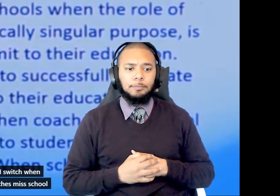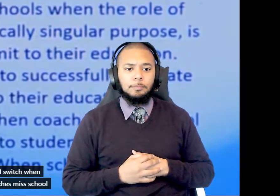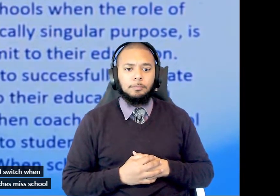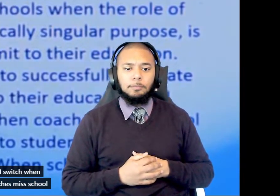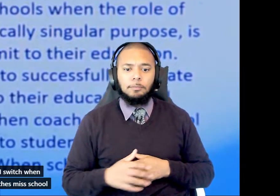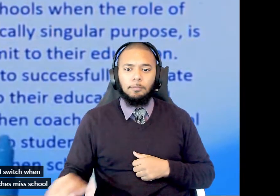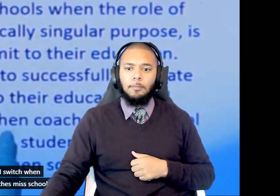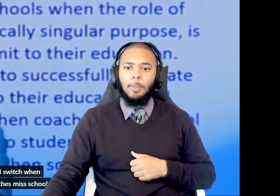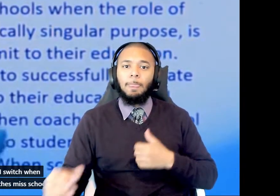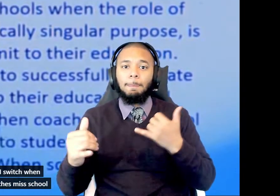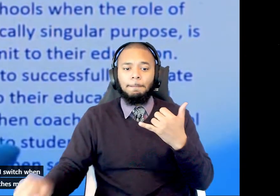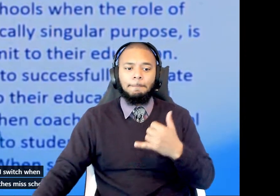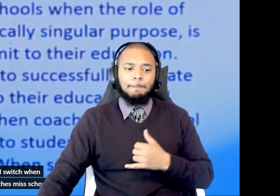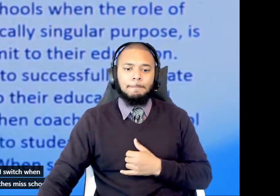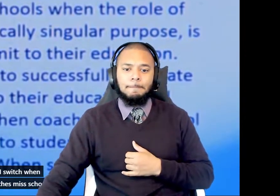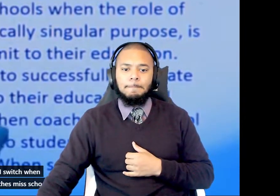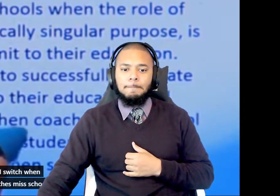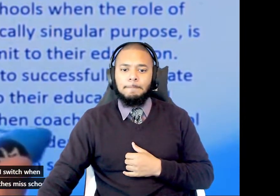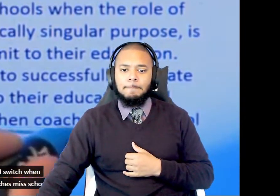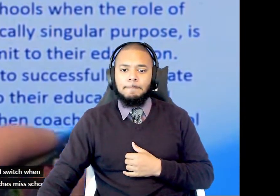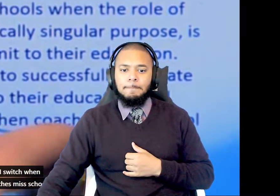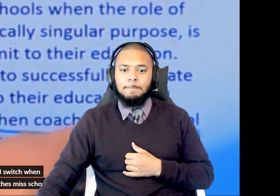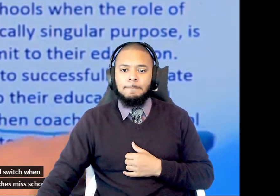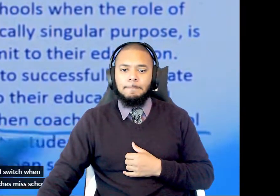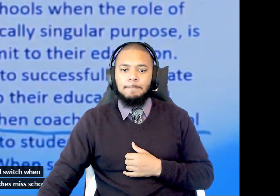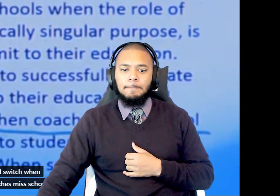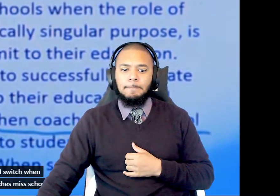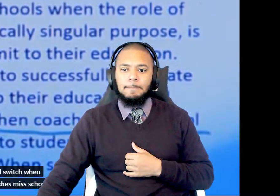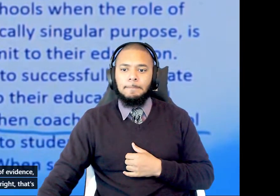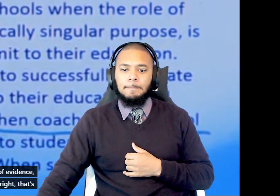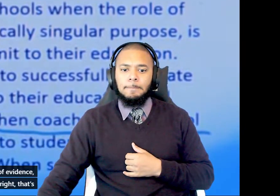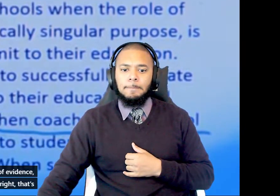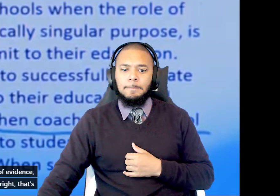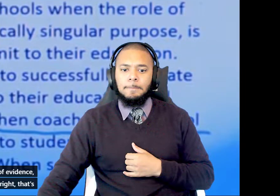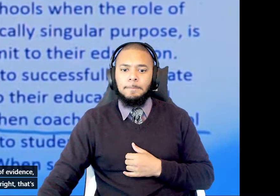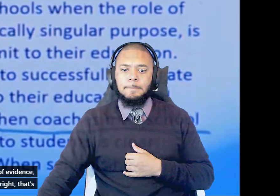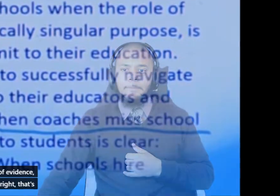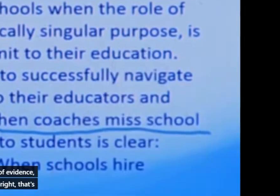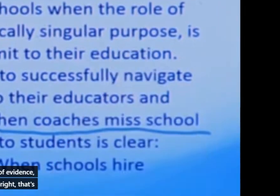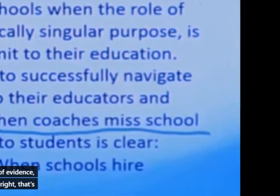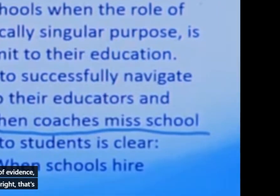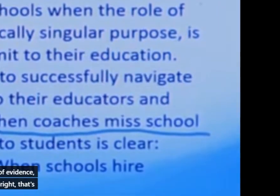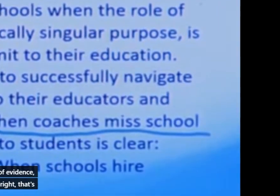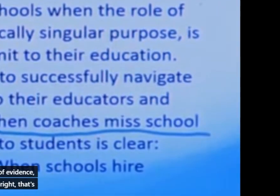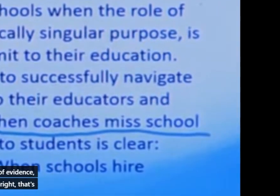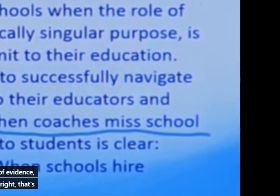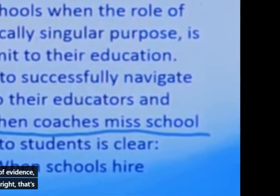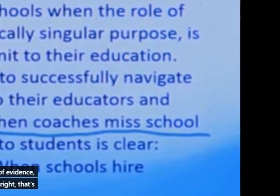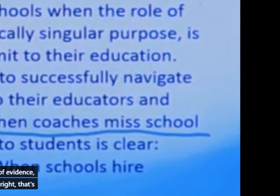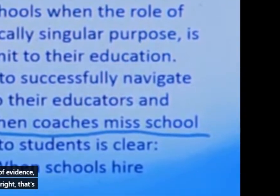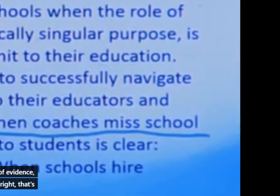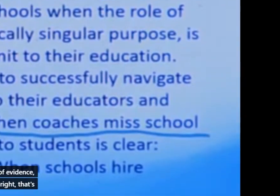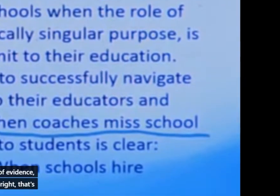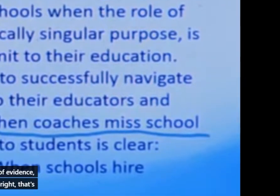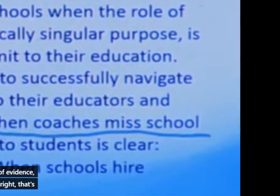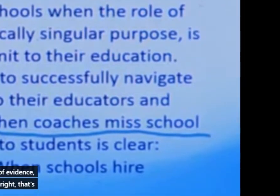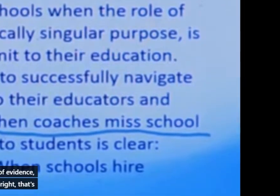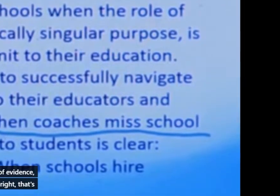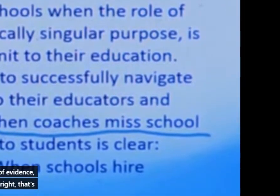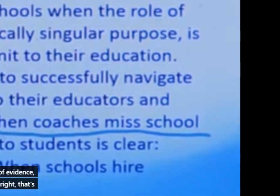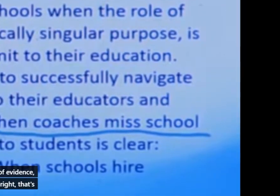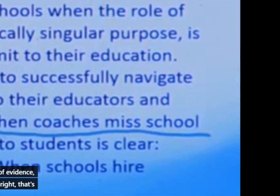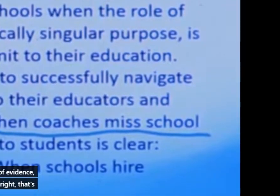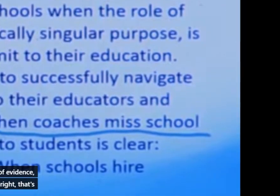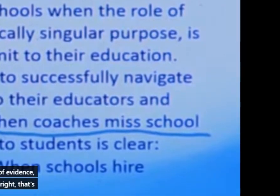Now I switch. There's my data. When coaches miss school for games, that's a bit of evidence, right? Coaches do that, all